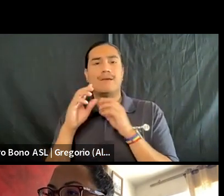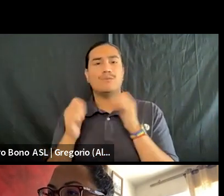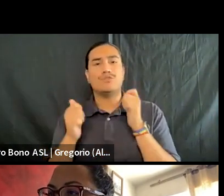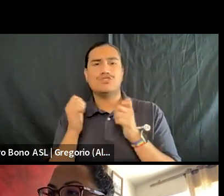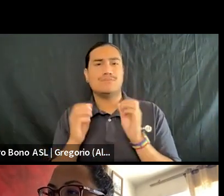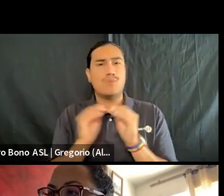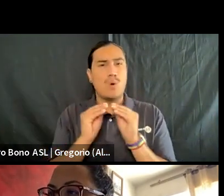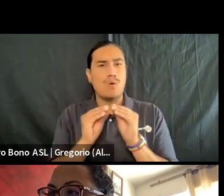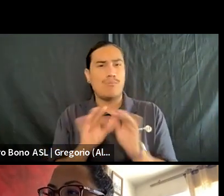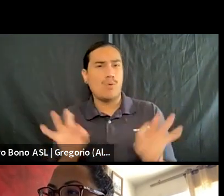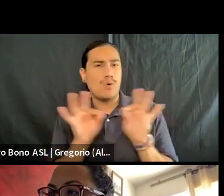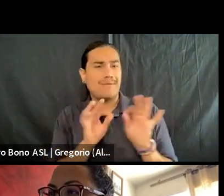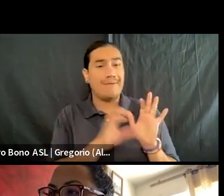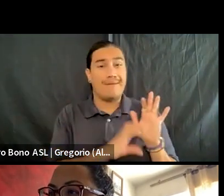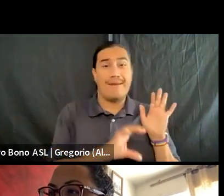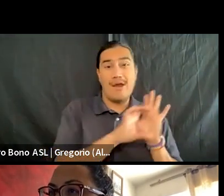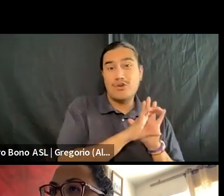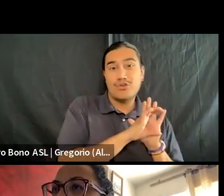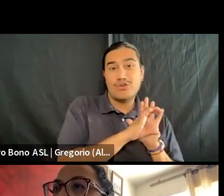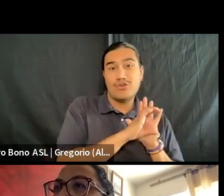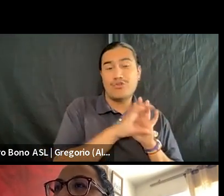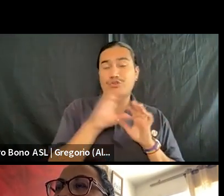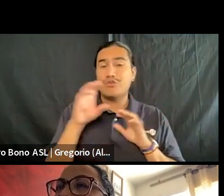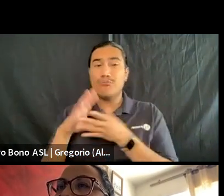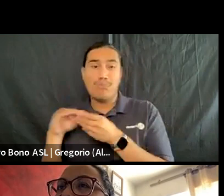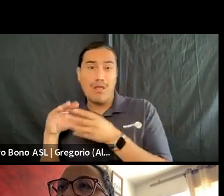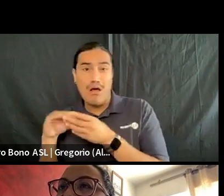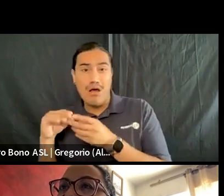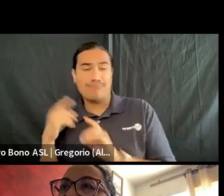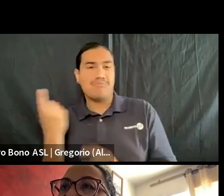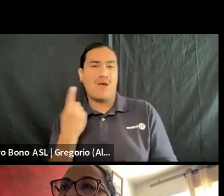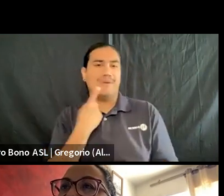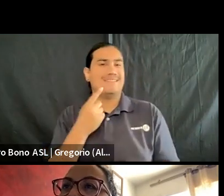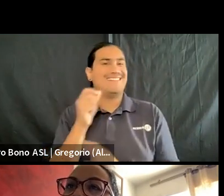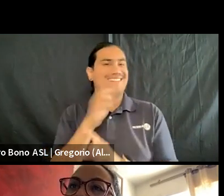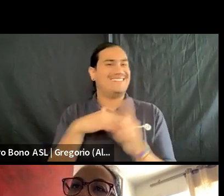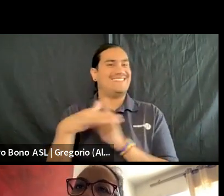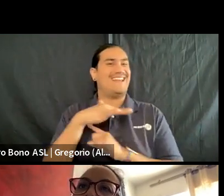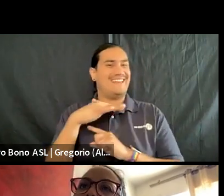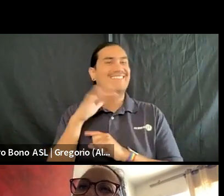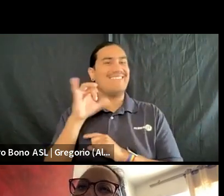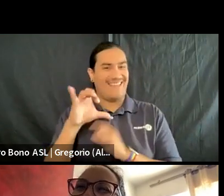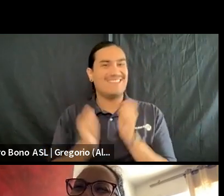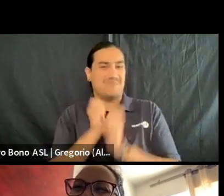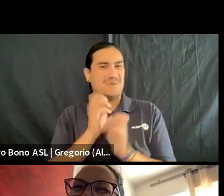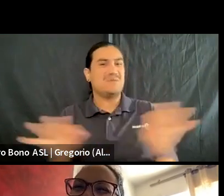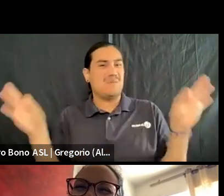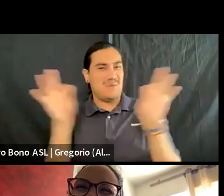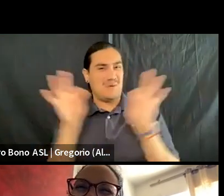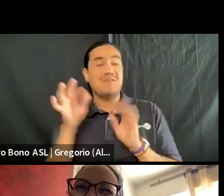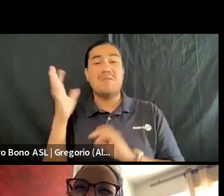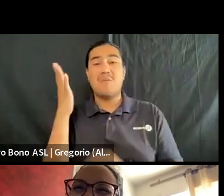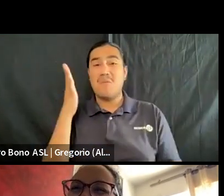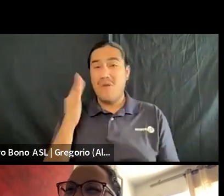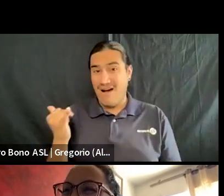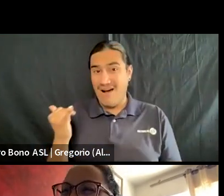character or plot? I always say setting is more important,